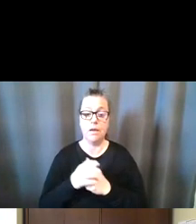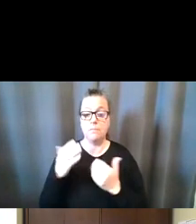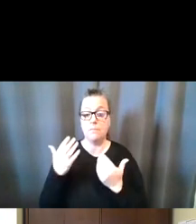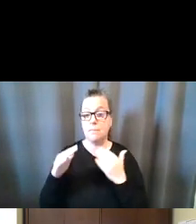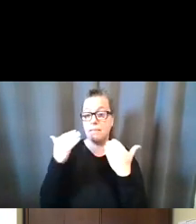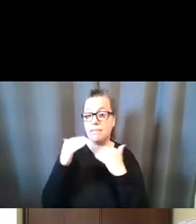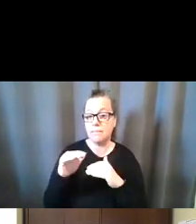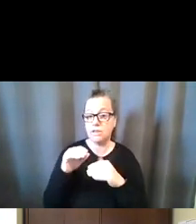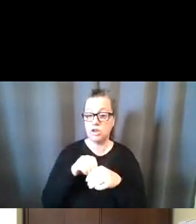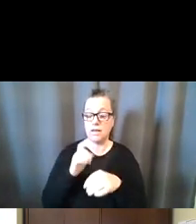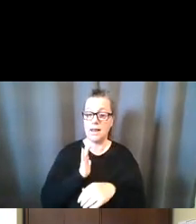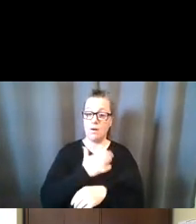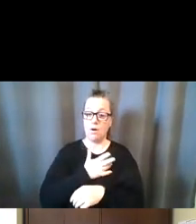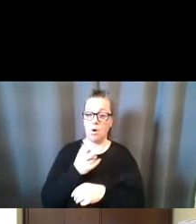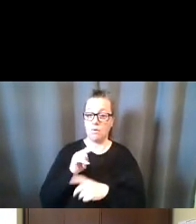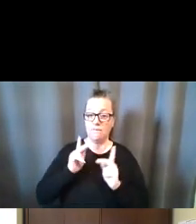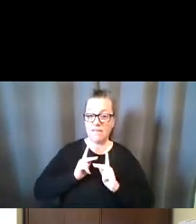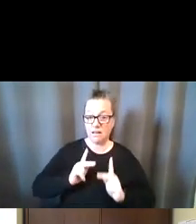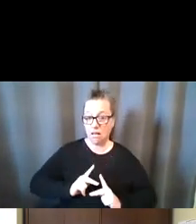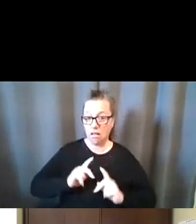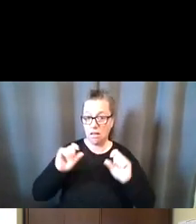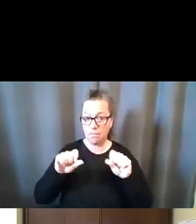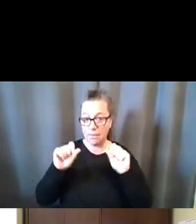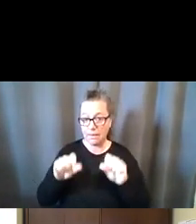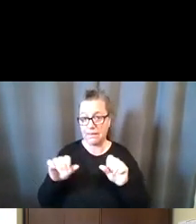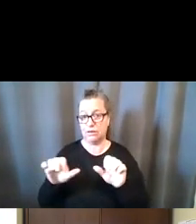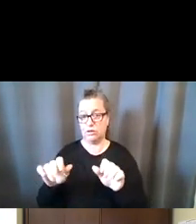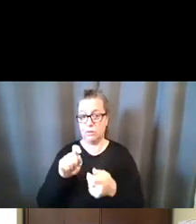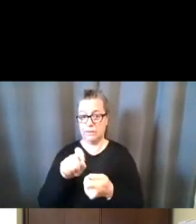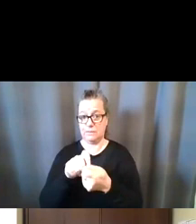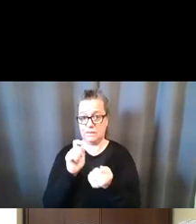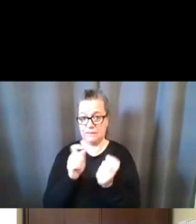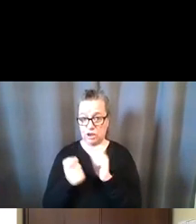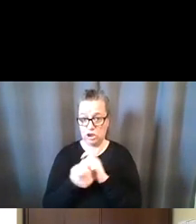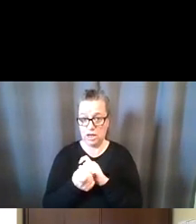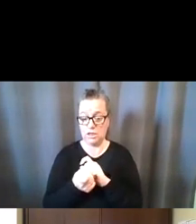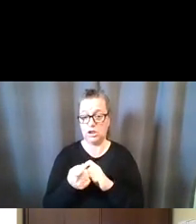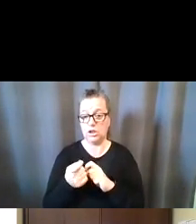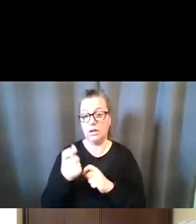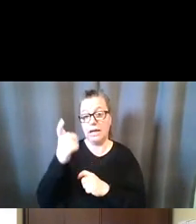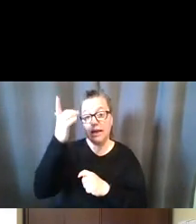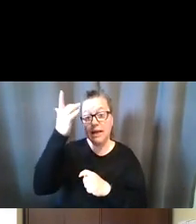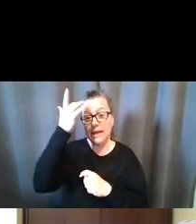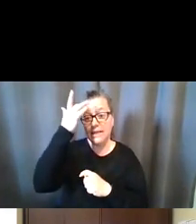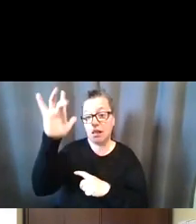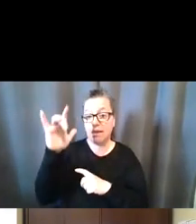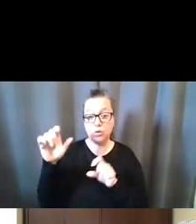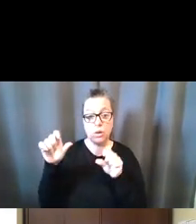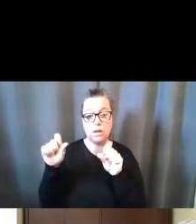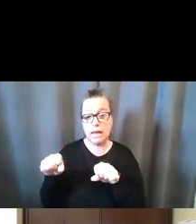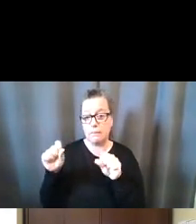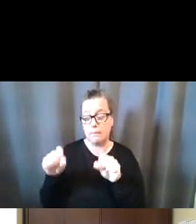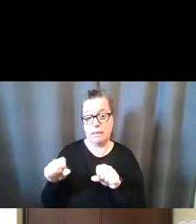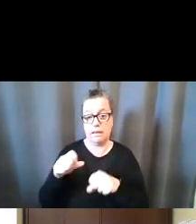limitations in our own physical abilities to execute a particular change. My intellectual capacity,